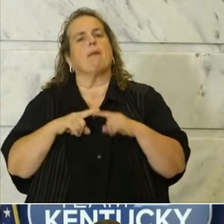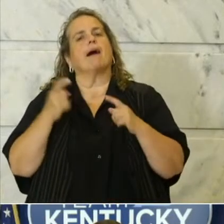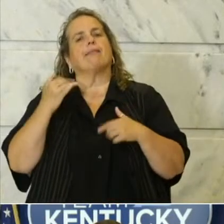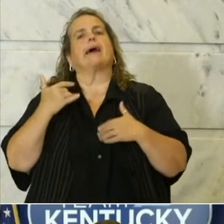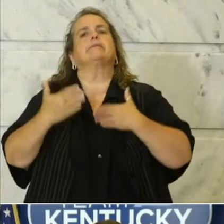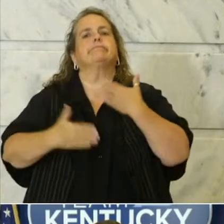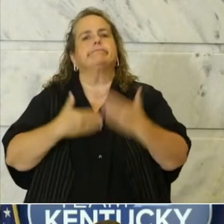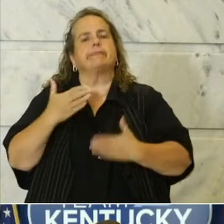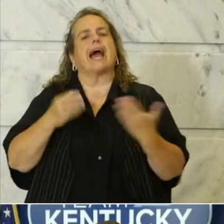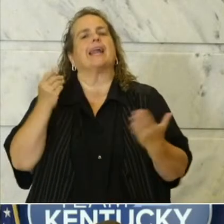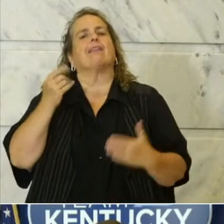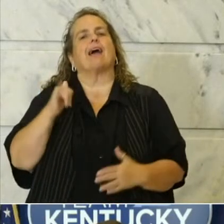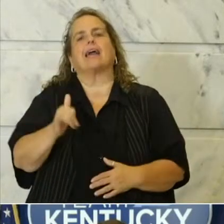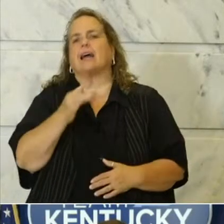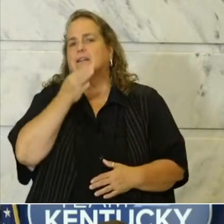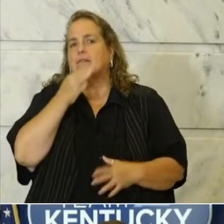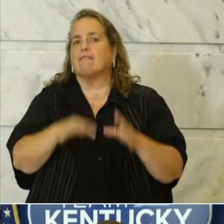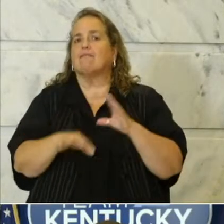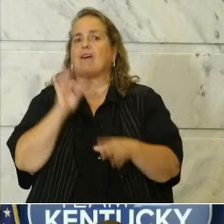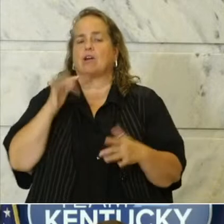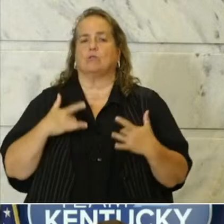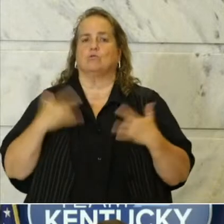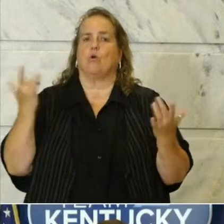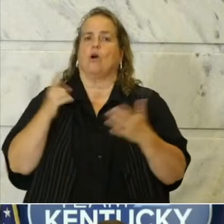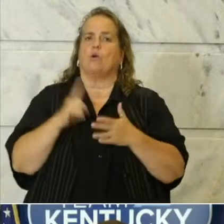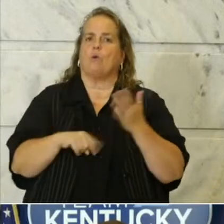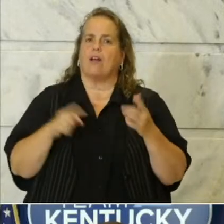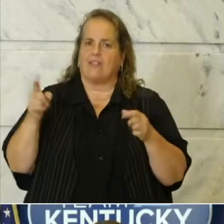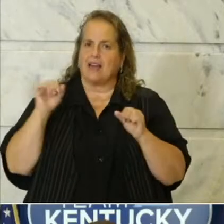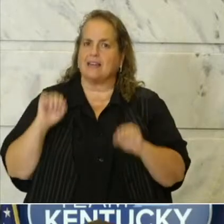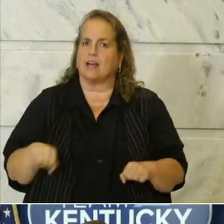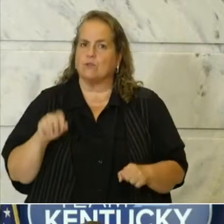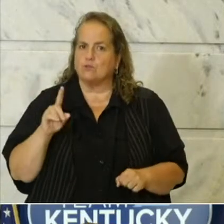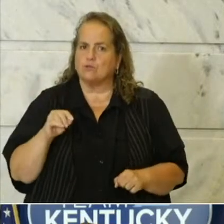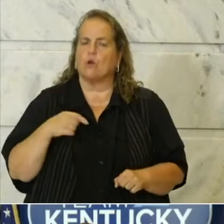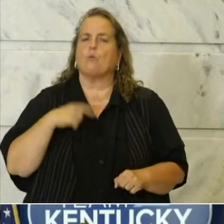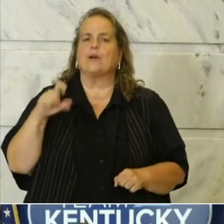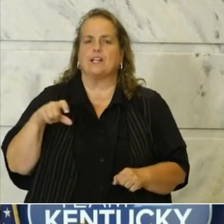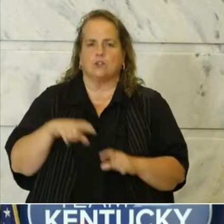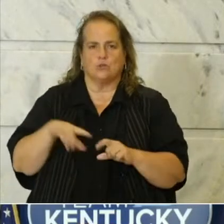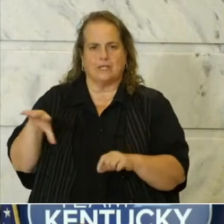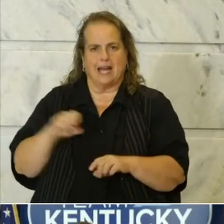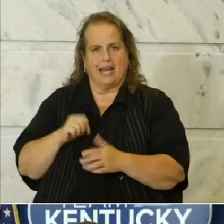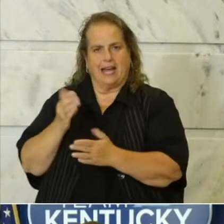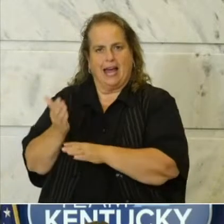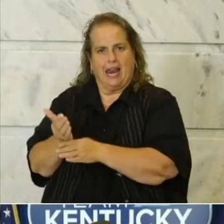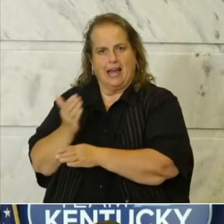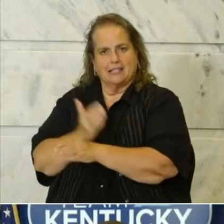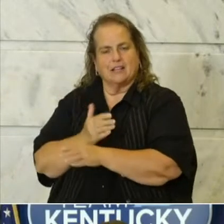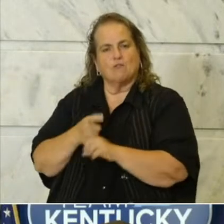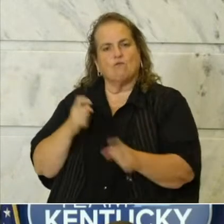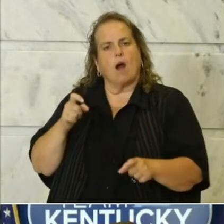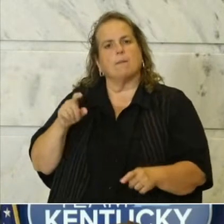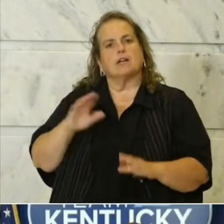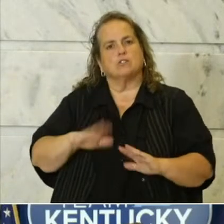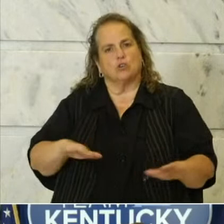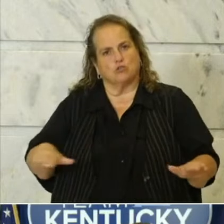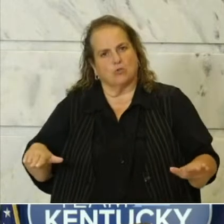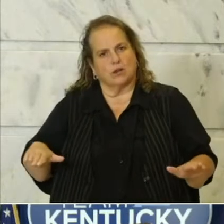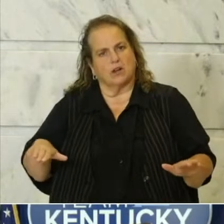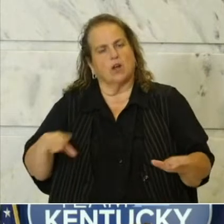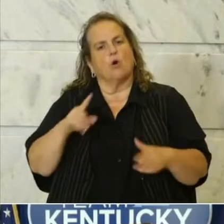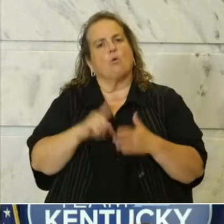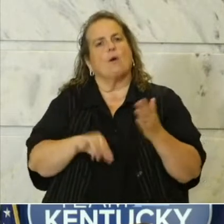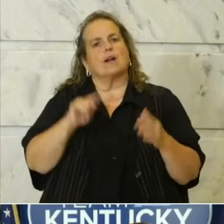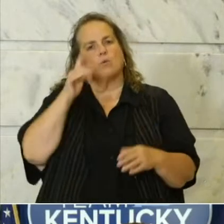joy in what they can do. I just think we've got to take a lesson from that for our perseverance, from what it's going to take